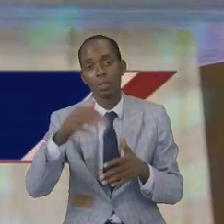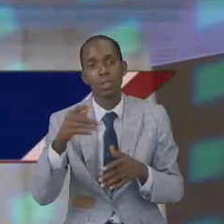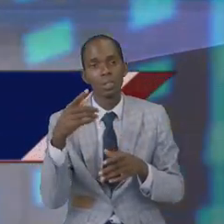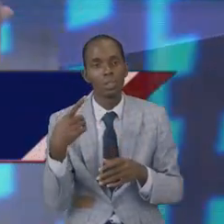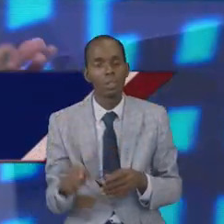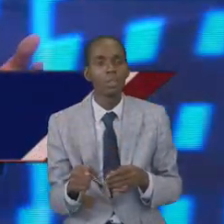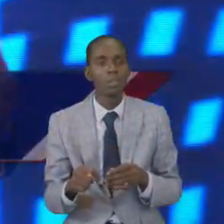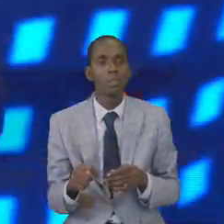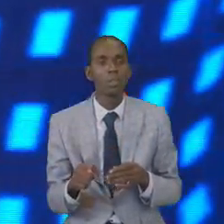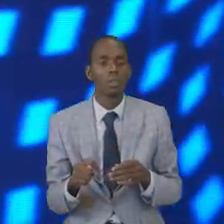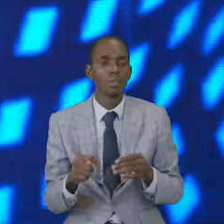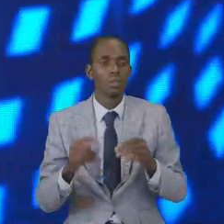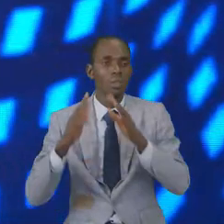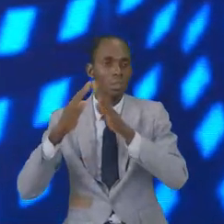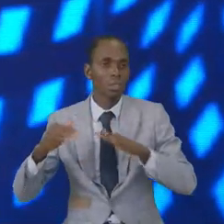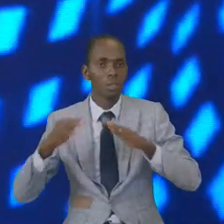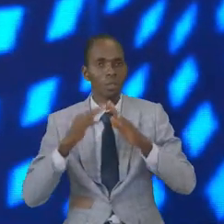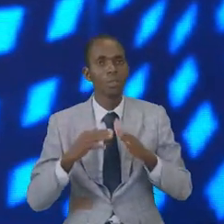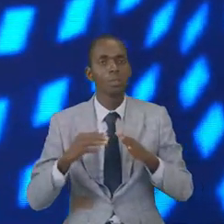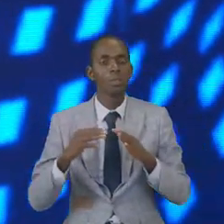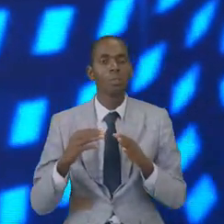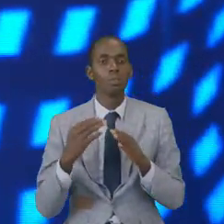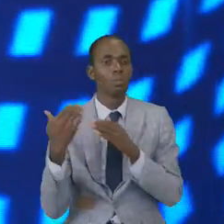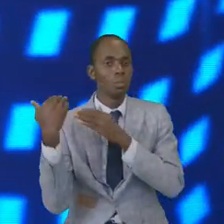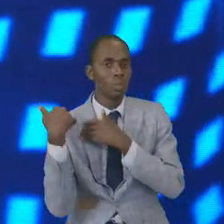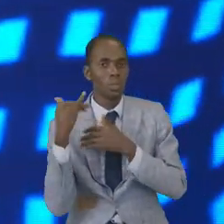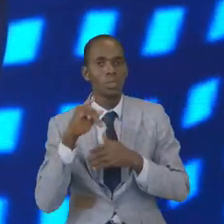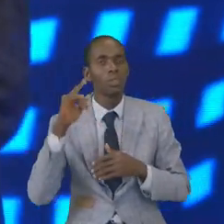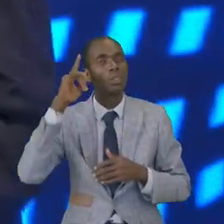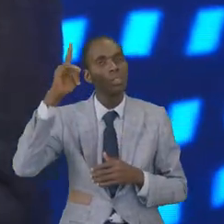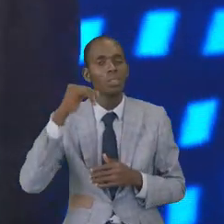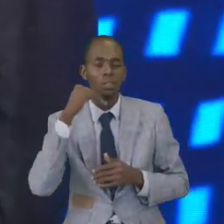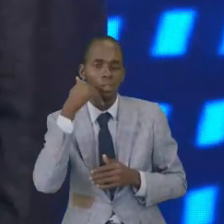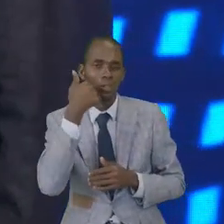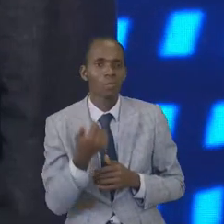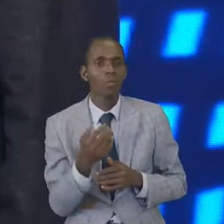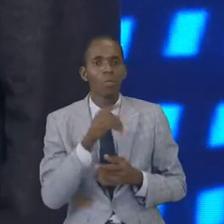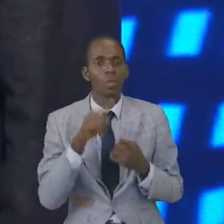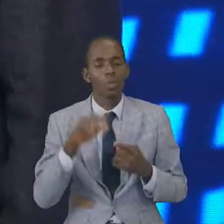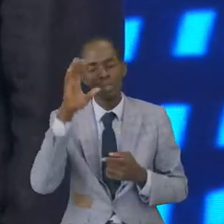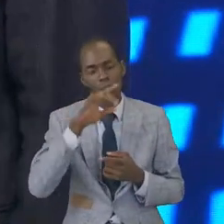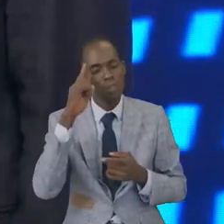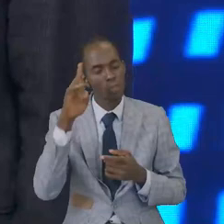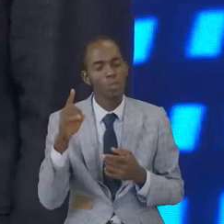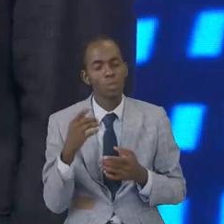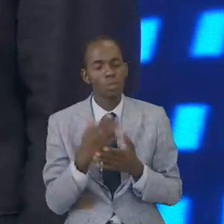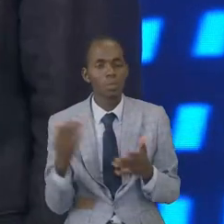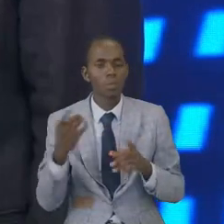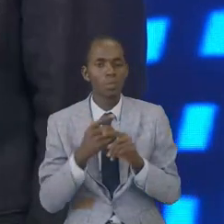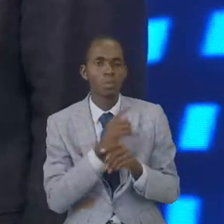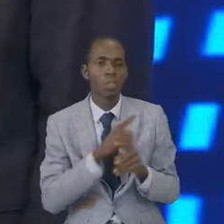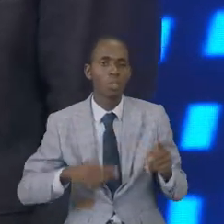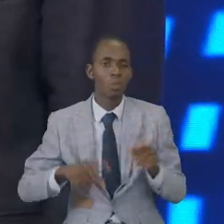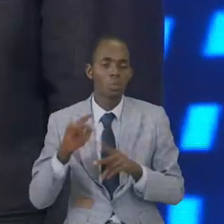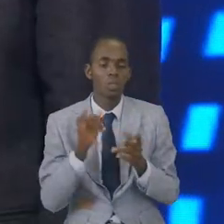bearing his reproach. When you are seeking something from the Lord, the people who are not seeking that thing from the